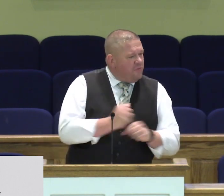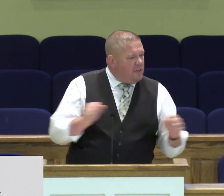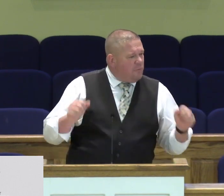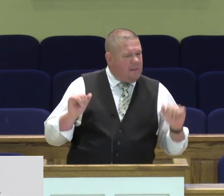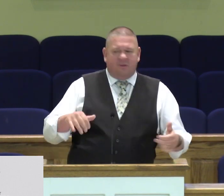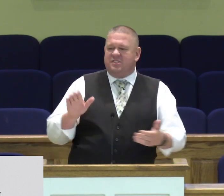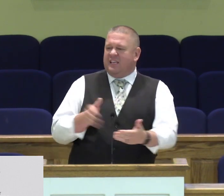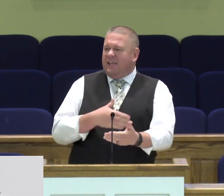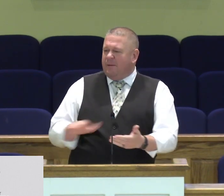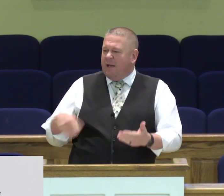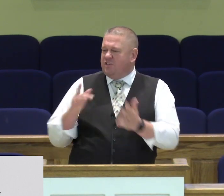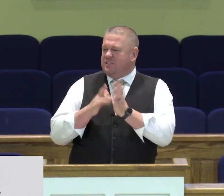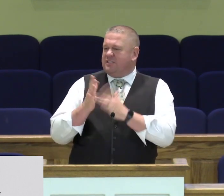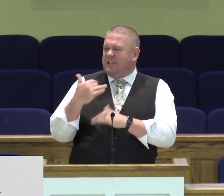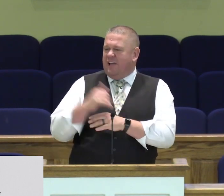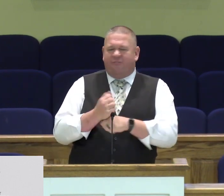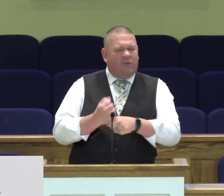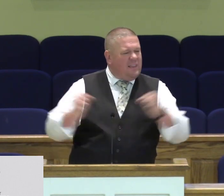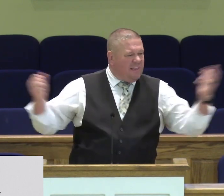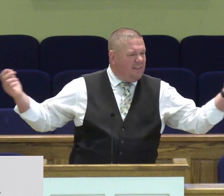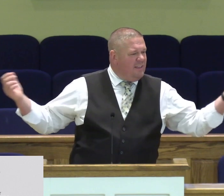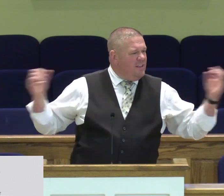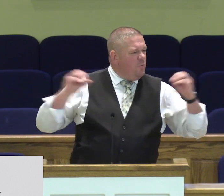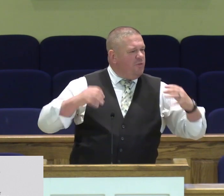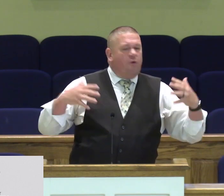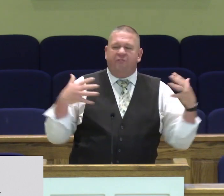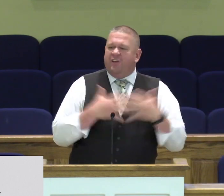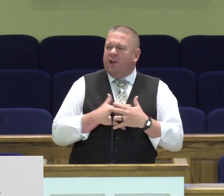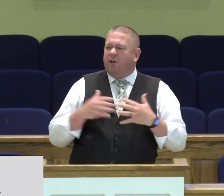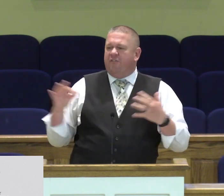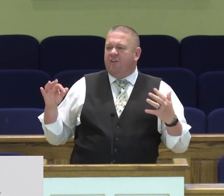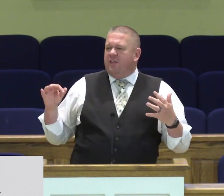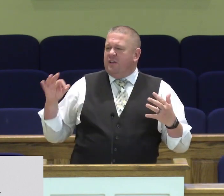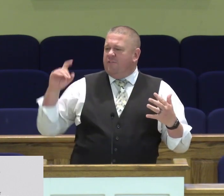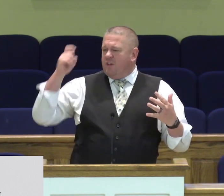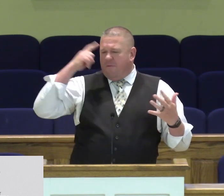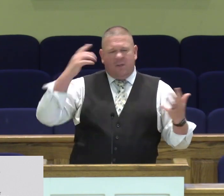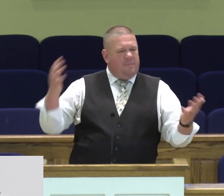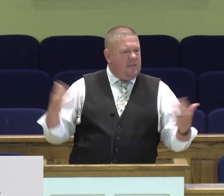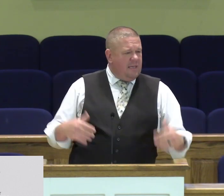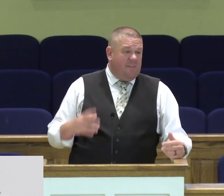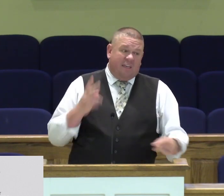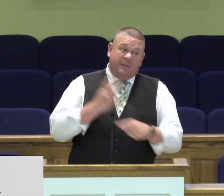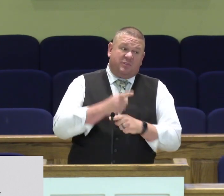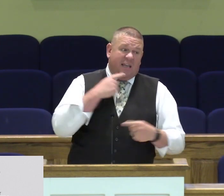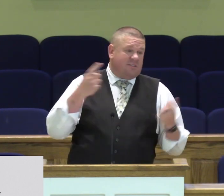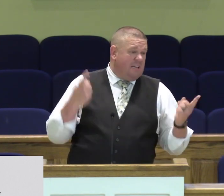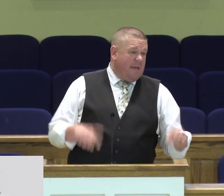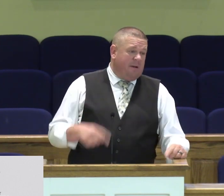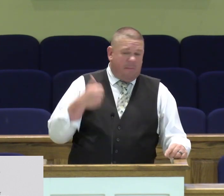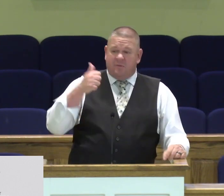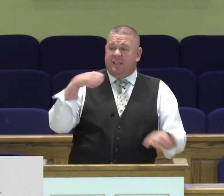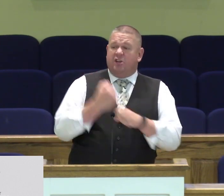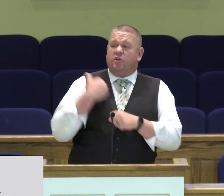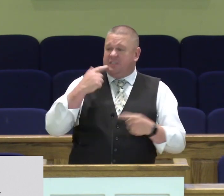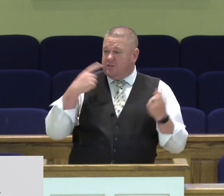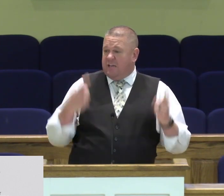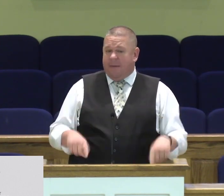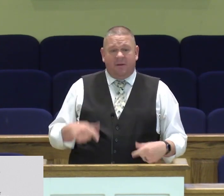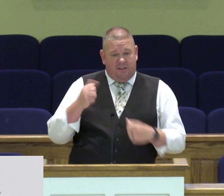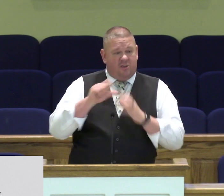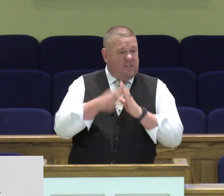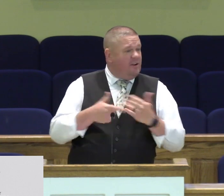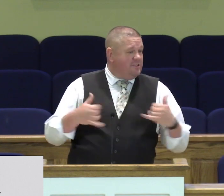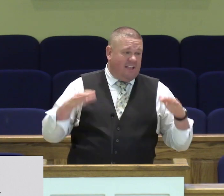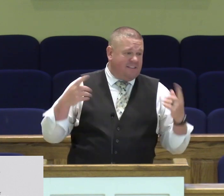preach freely, and we're able to sing about Jesus tonight freely with no fear of the government coming in. And they keep saying it's going to happen. I remember 10 years ago they said it's going to